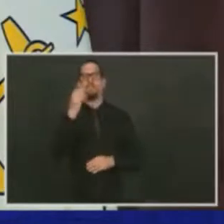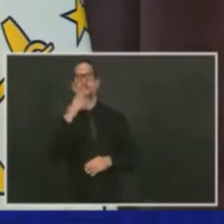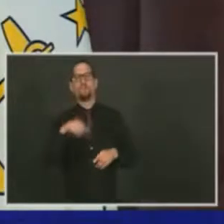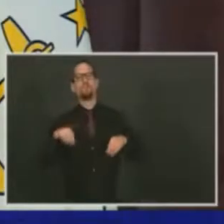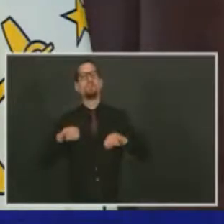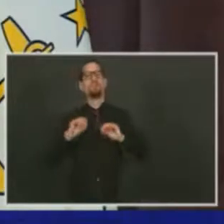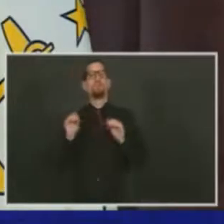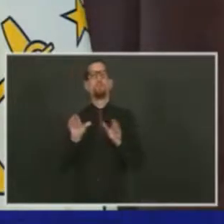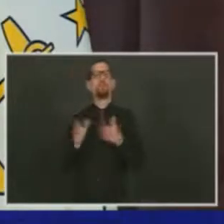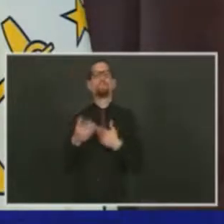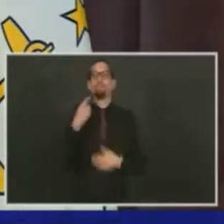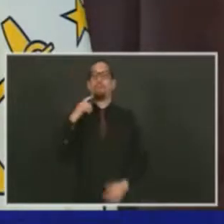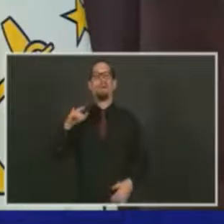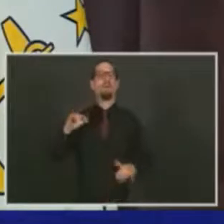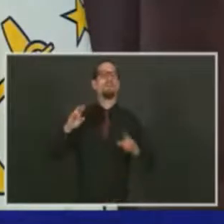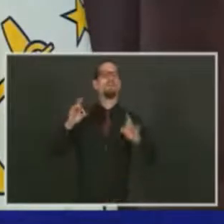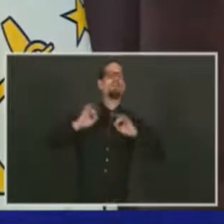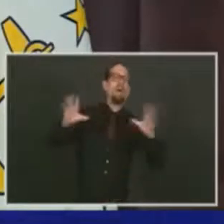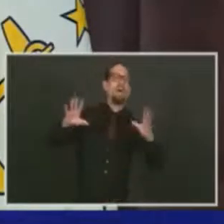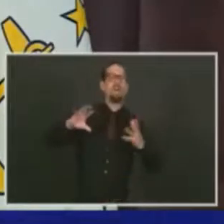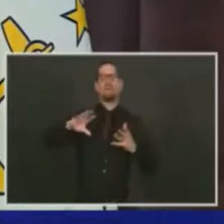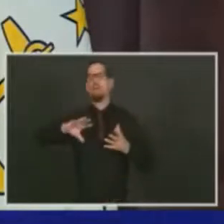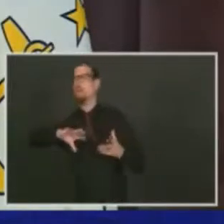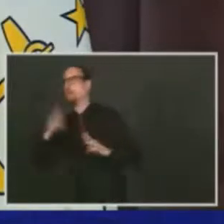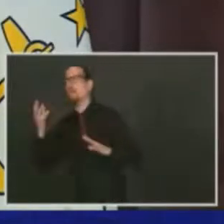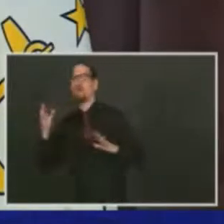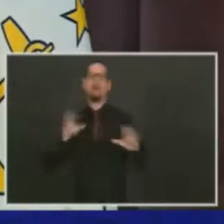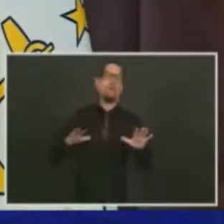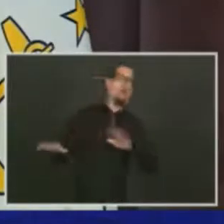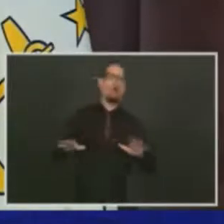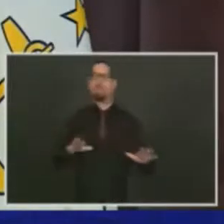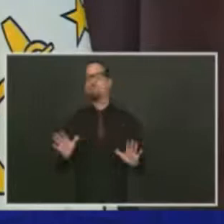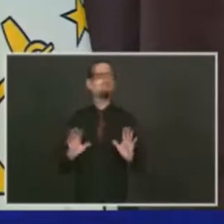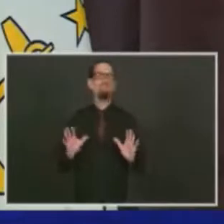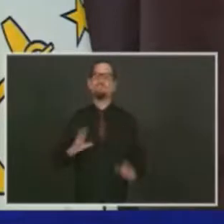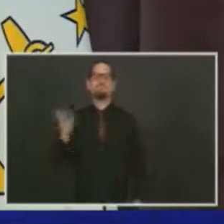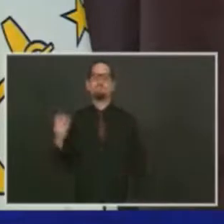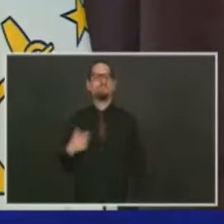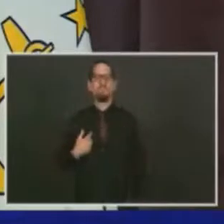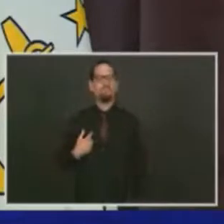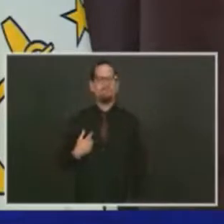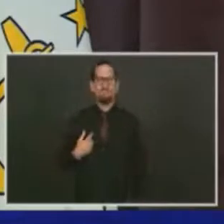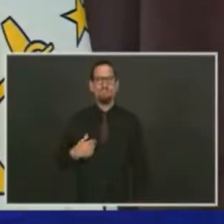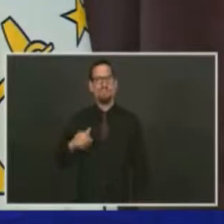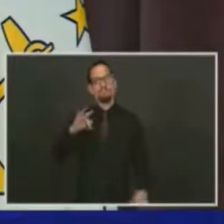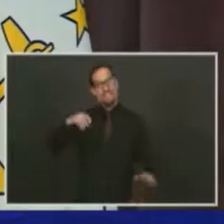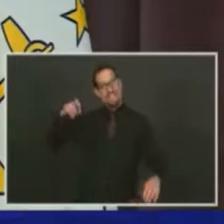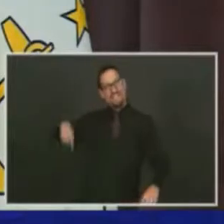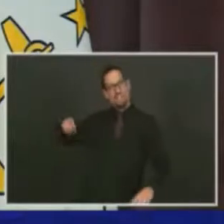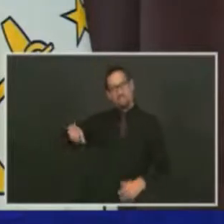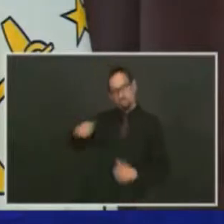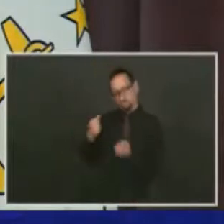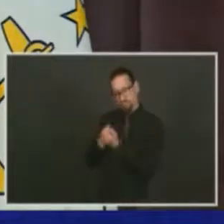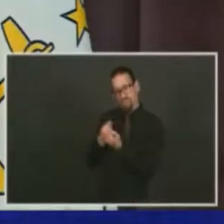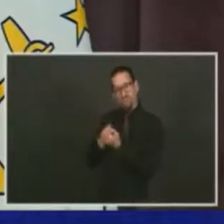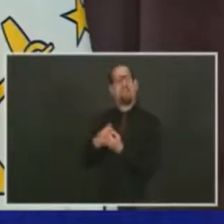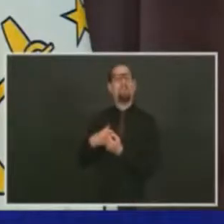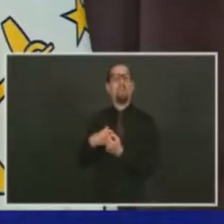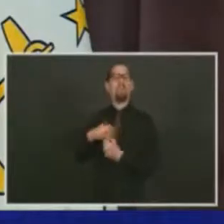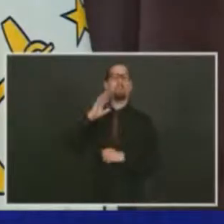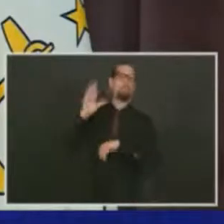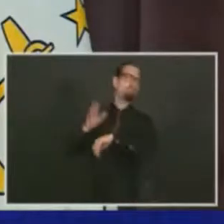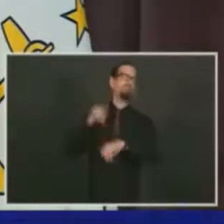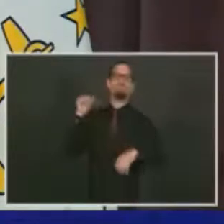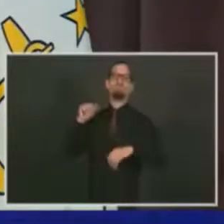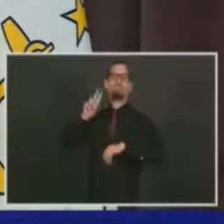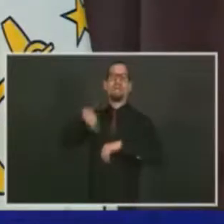if they do it anyway, certainly the state police will be there. And if necessary, the National Guard to provide support, because the people of Rhode